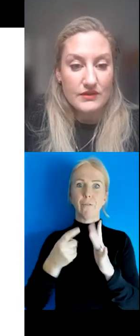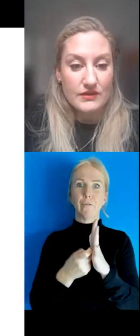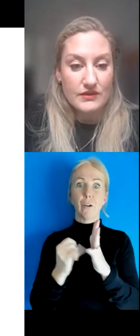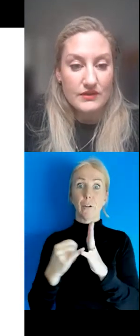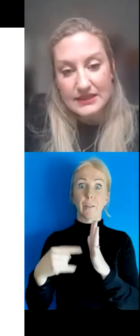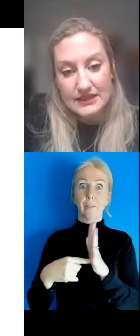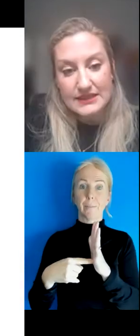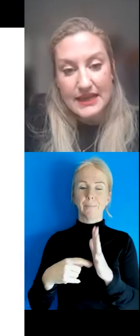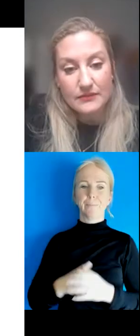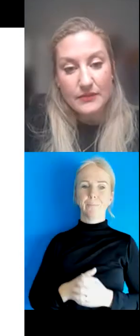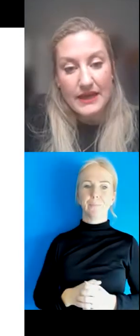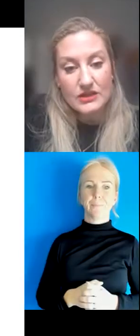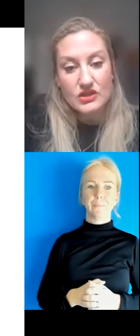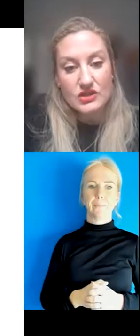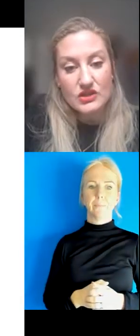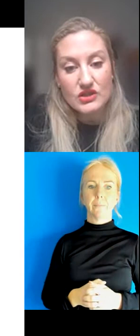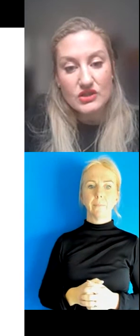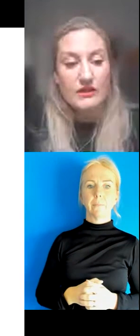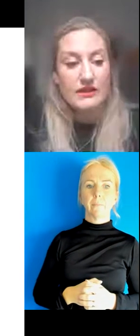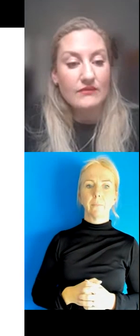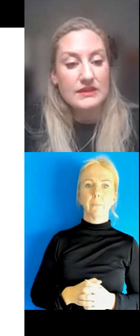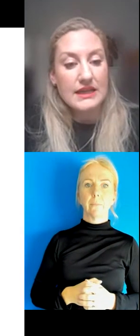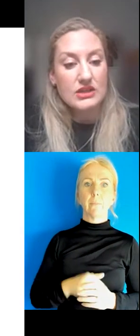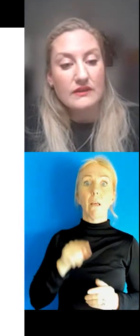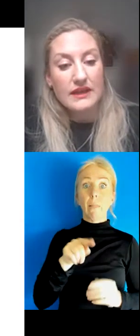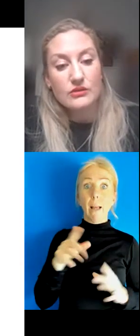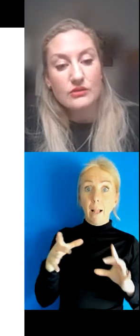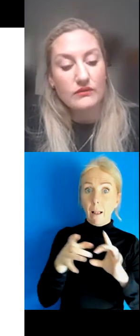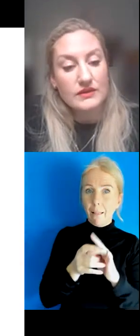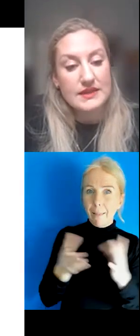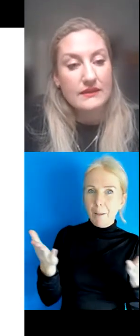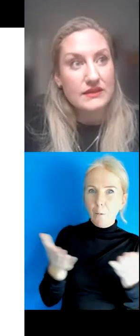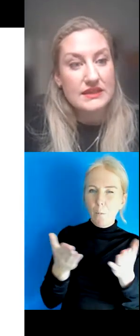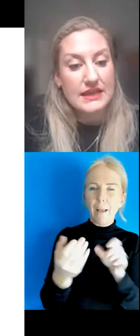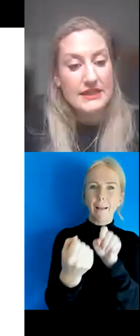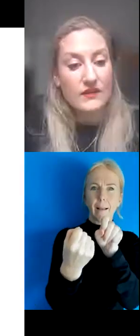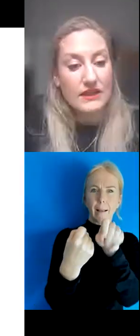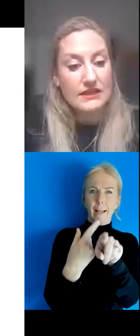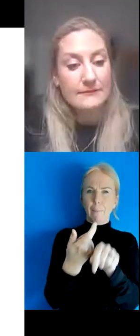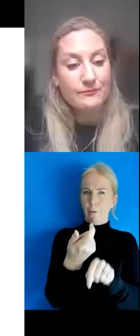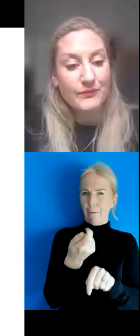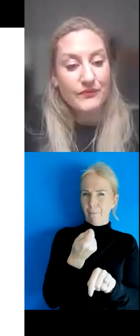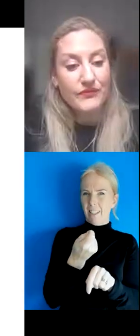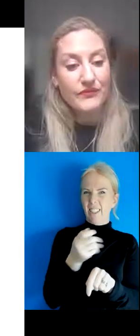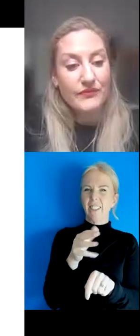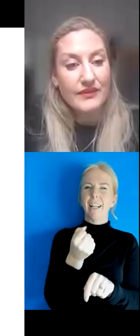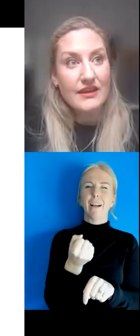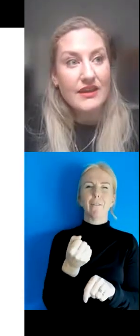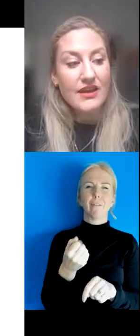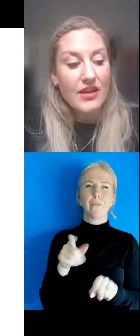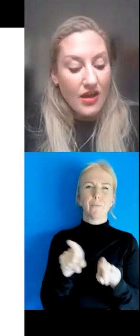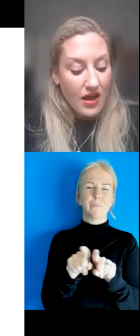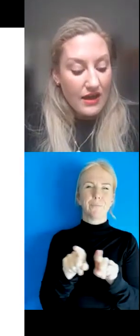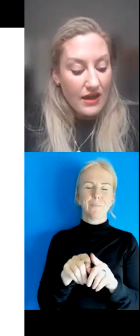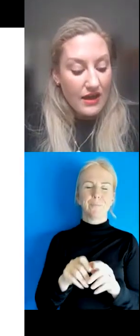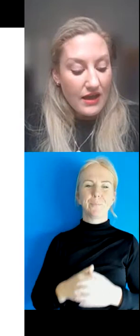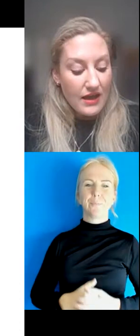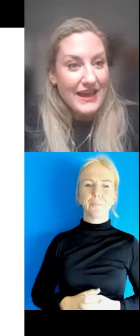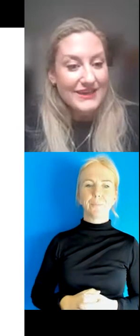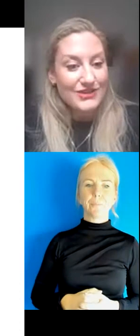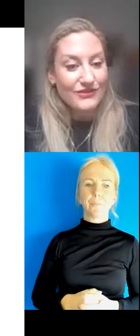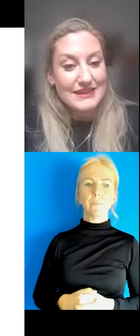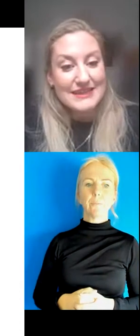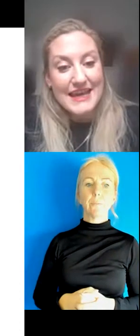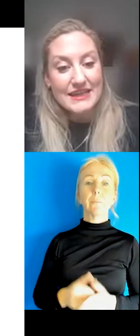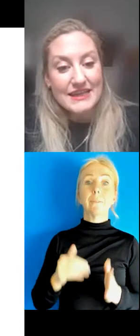www.randstad.com.au/DISR-people-first. The link to this landing page is also in the invitation that you would have received for today's event. I will